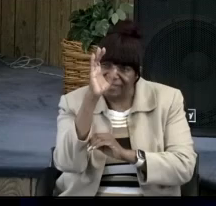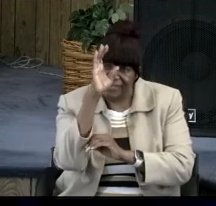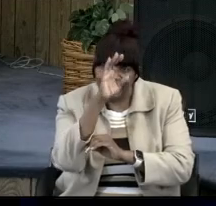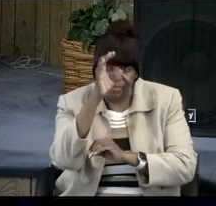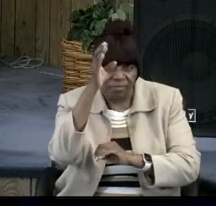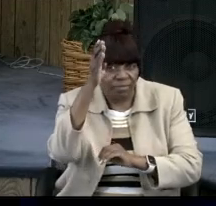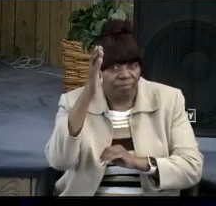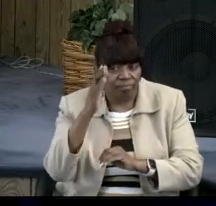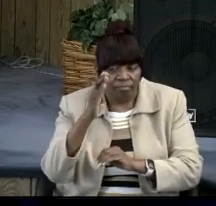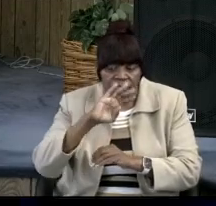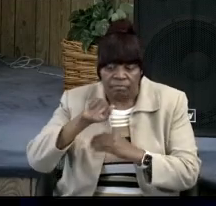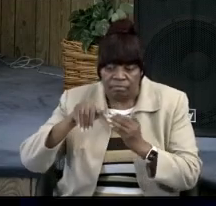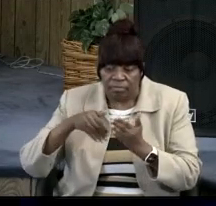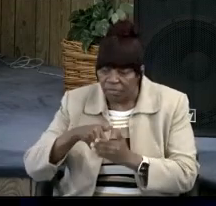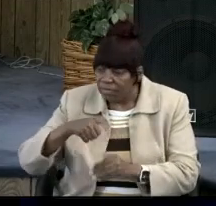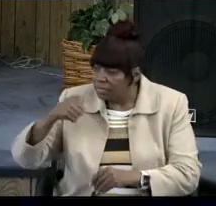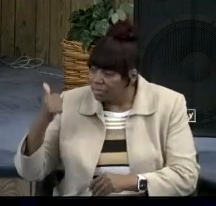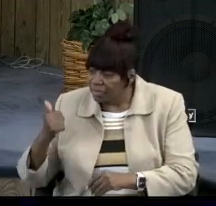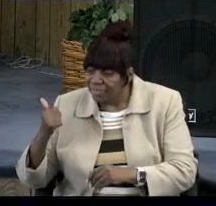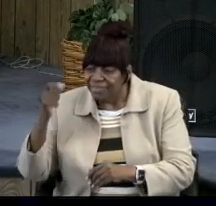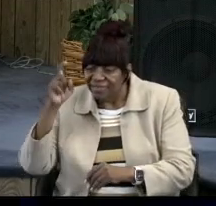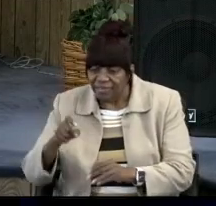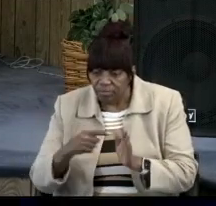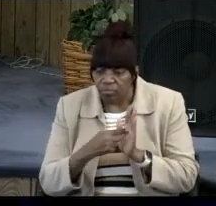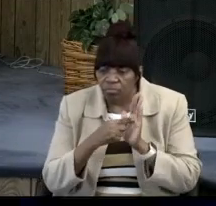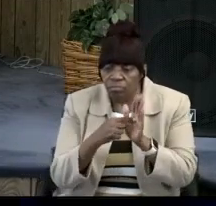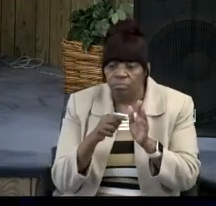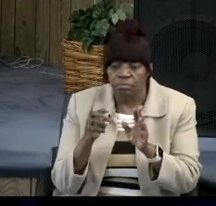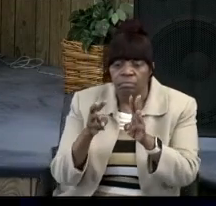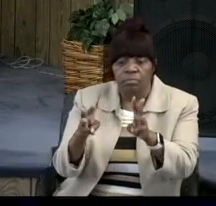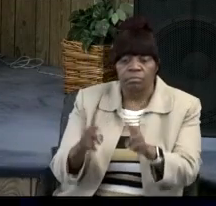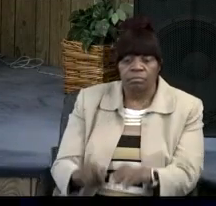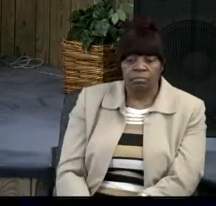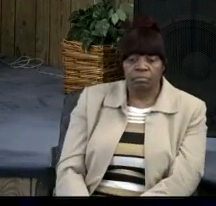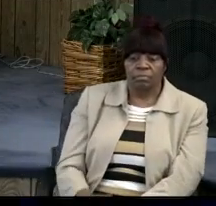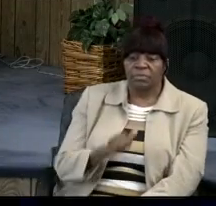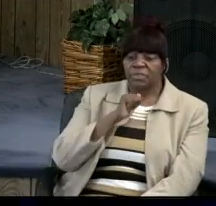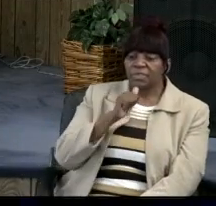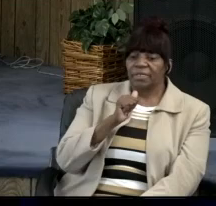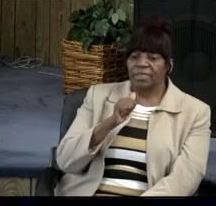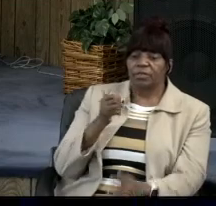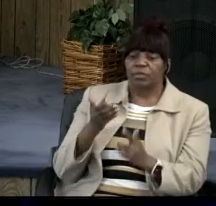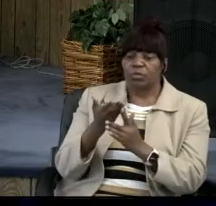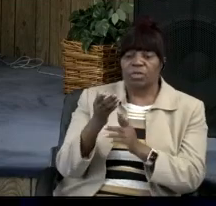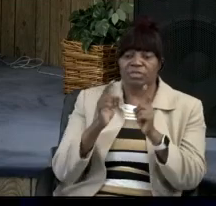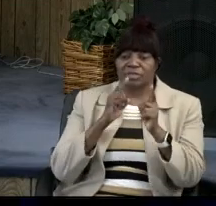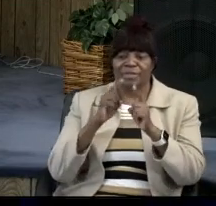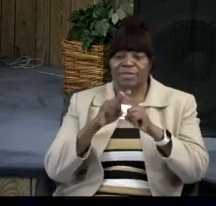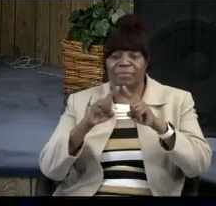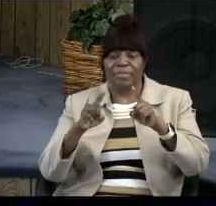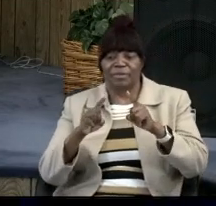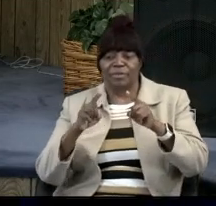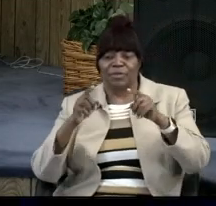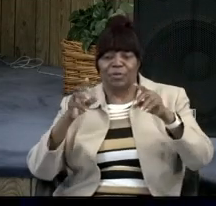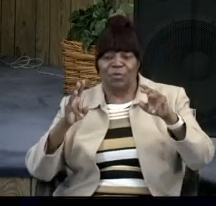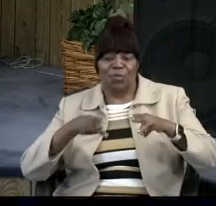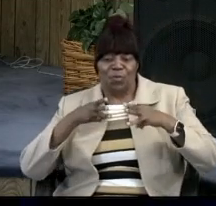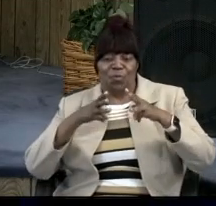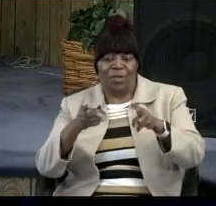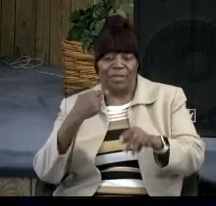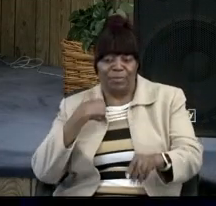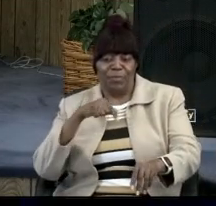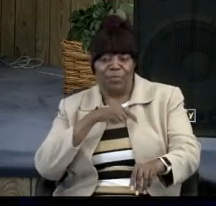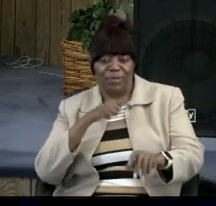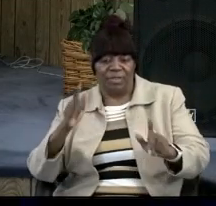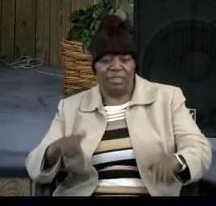God, the rest of us, Angela, ought to show them the way, not through our talk, but through our walk. They ought to see us